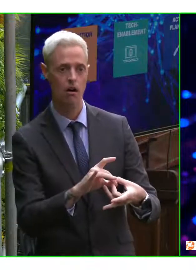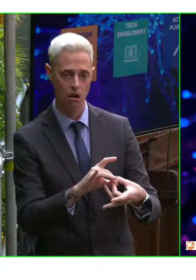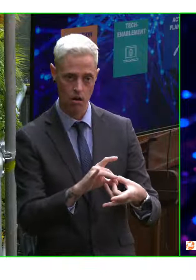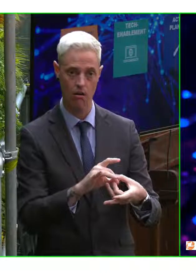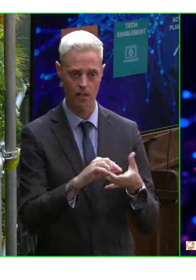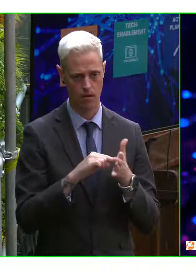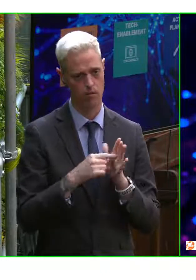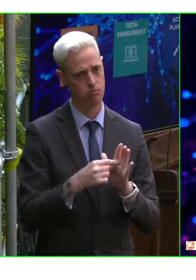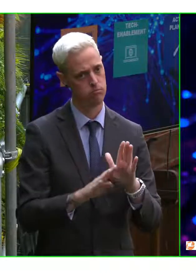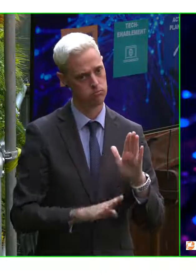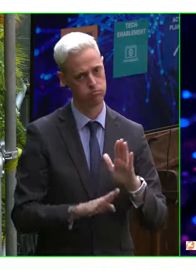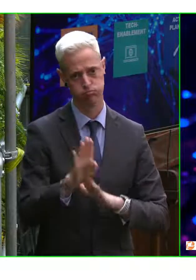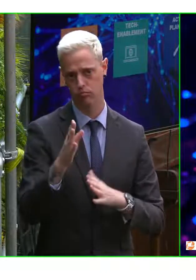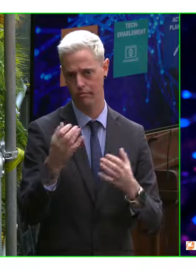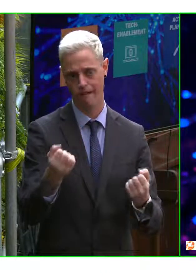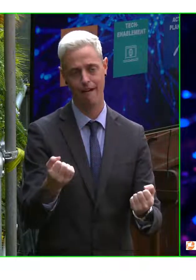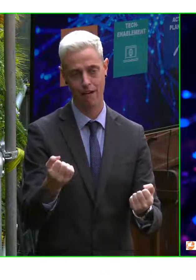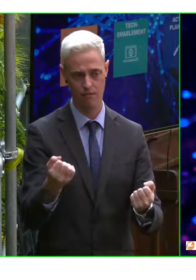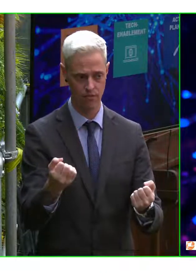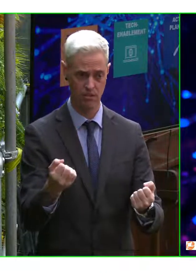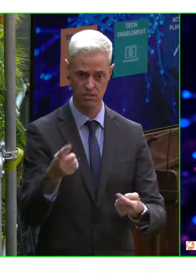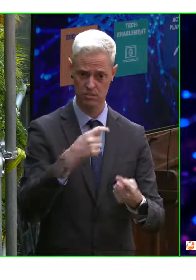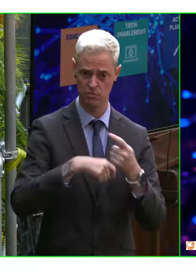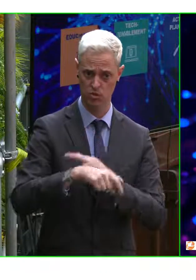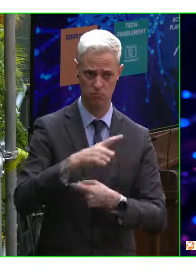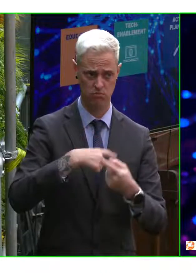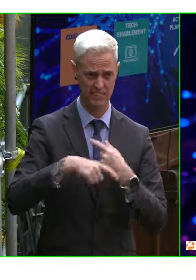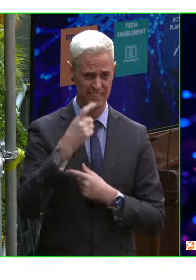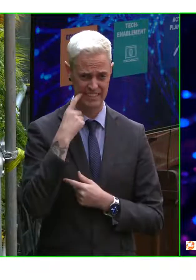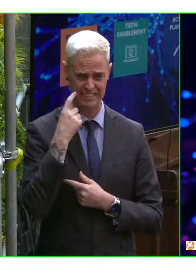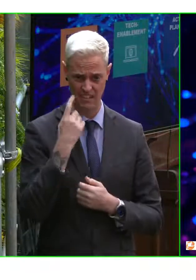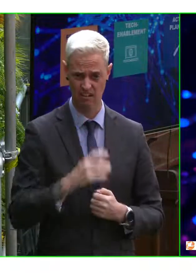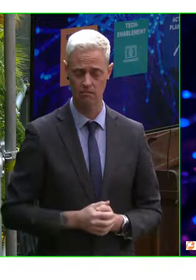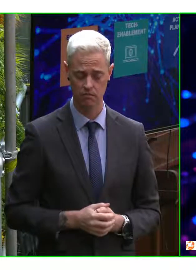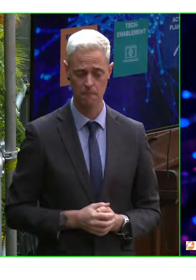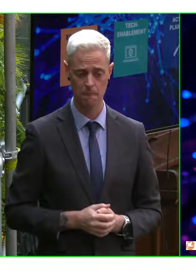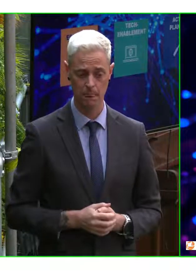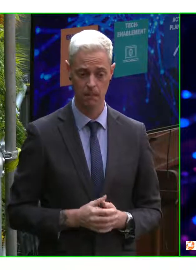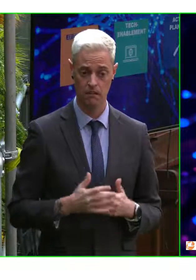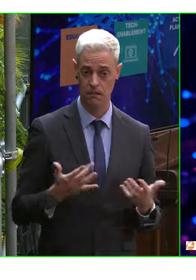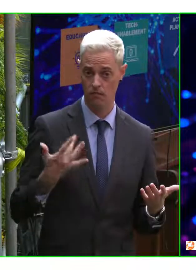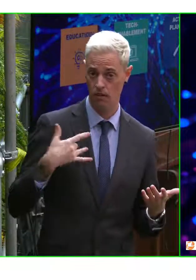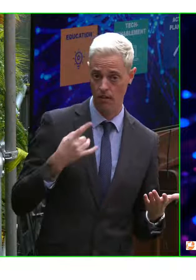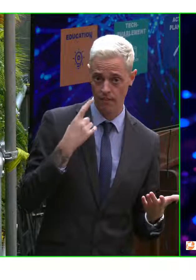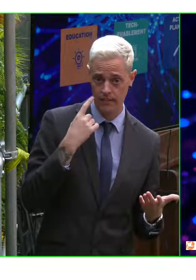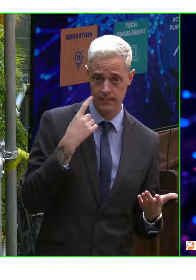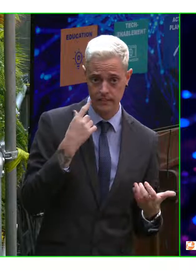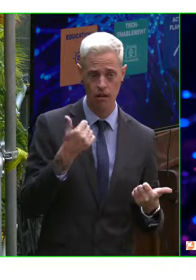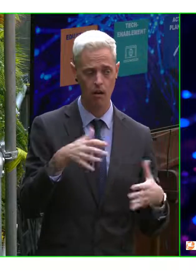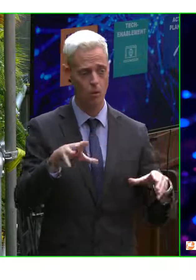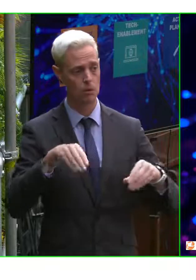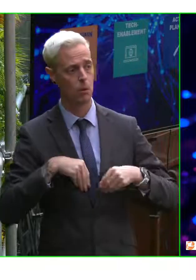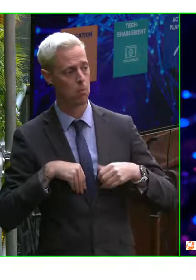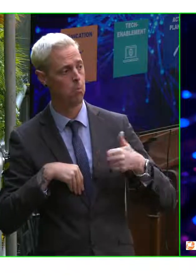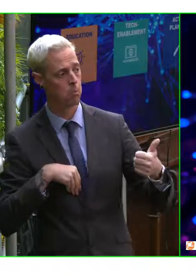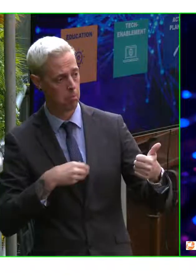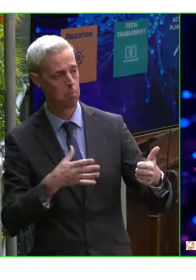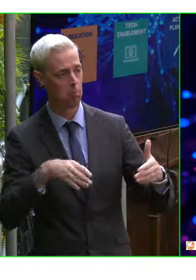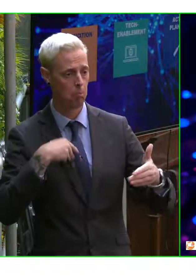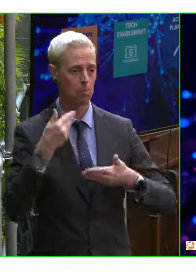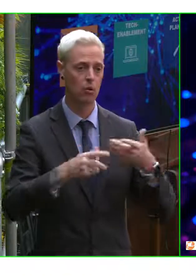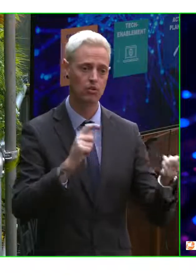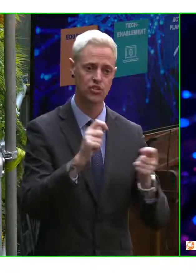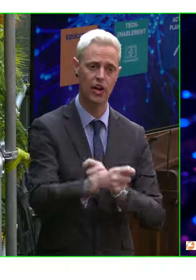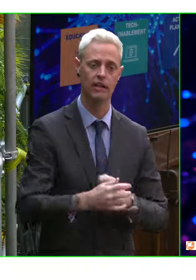of technology in making life easy for people. And if you make life easy for people, they're more likely to adopt and make